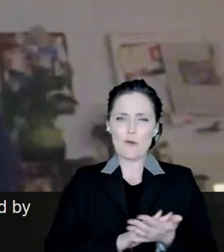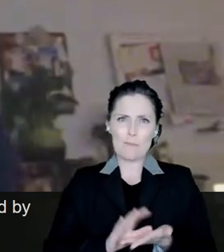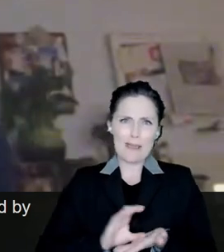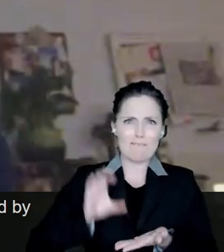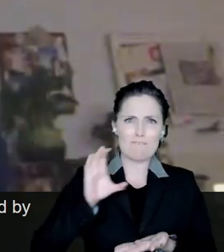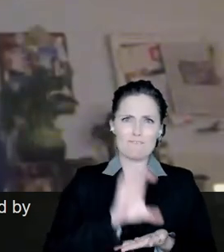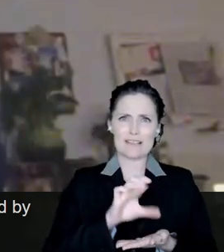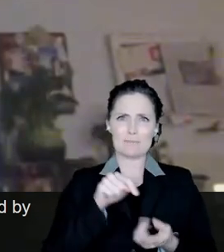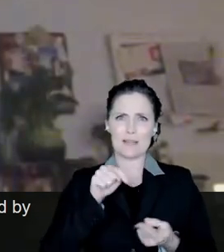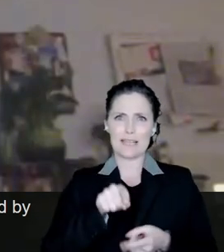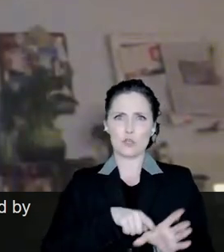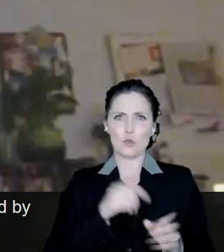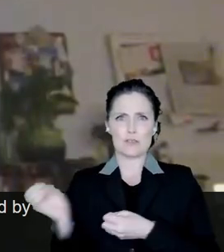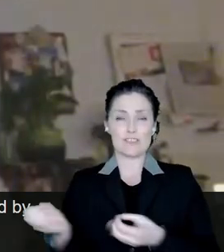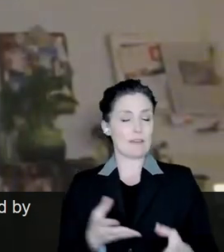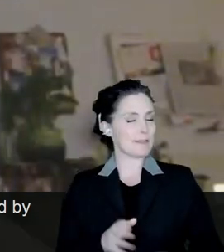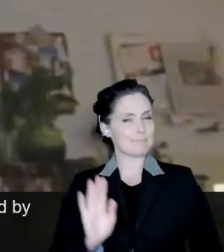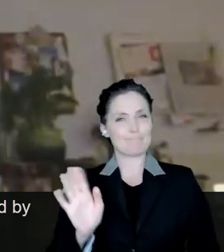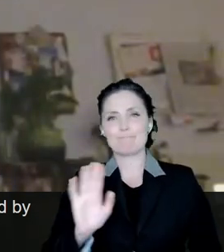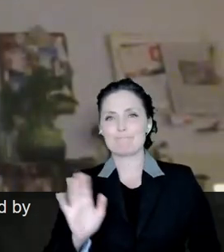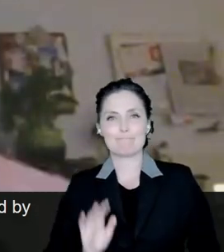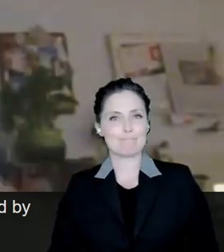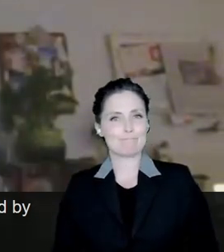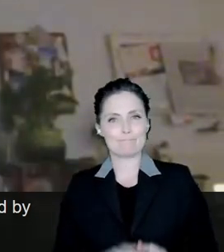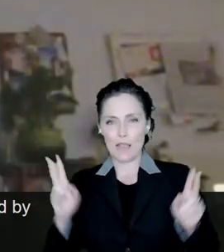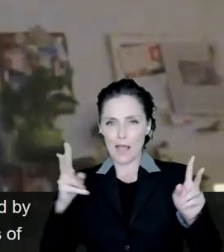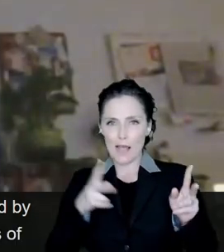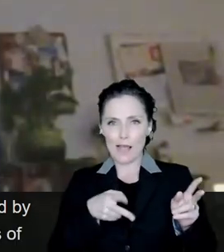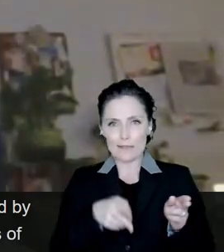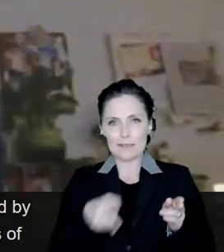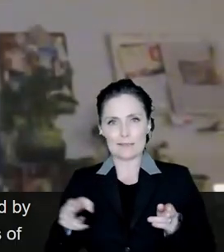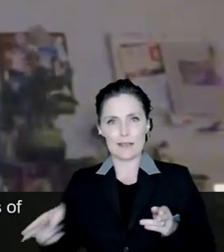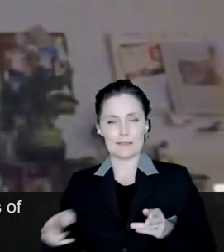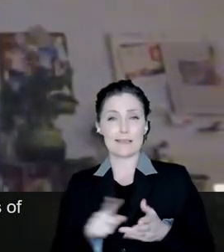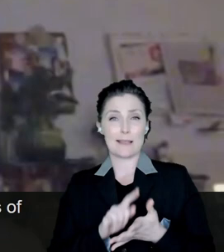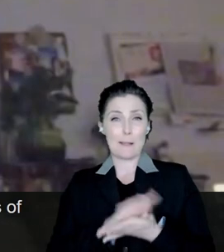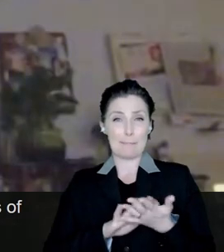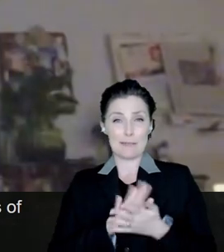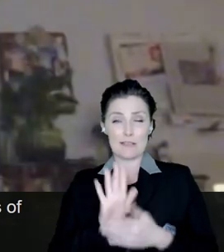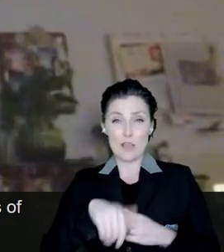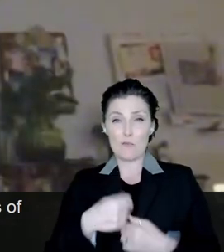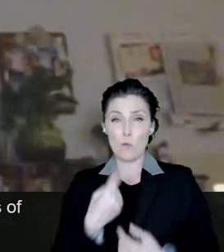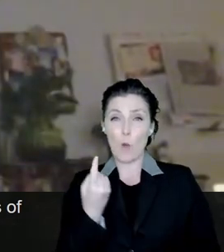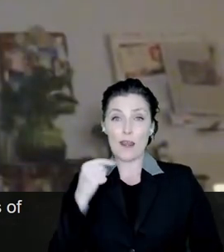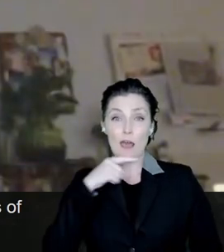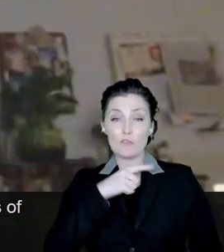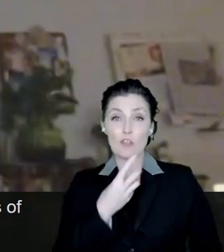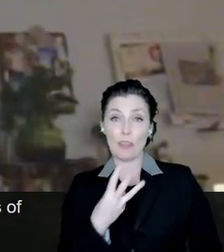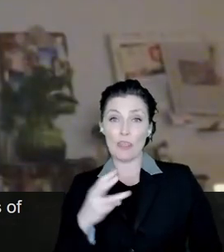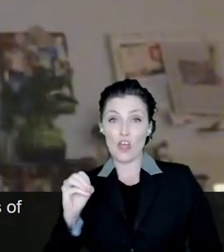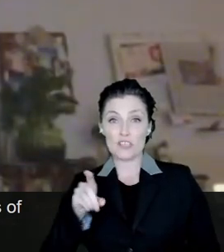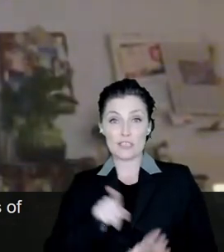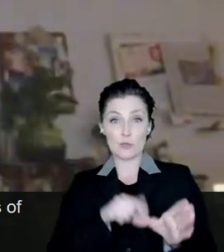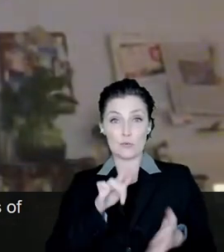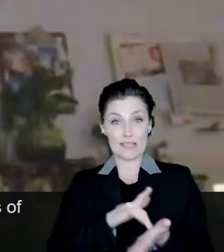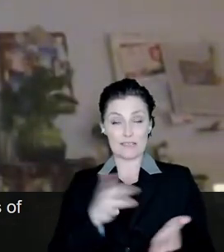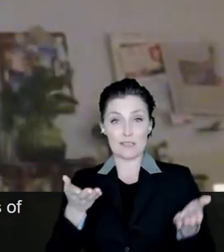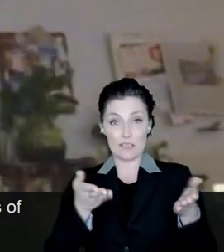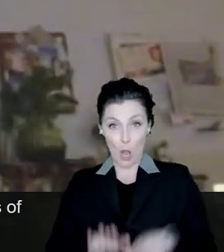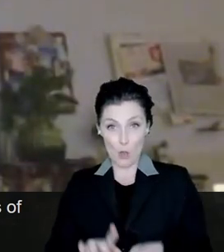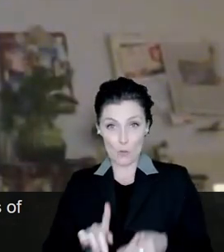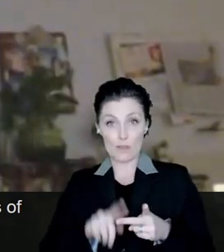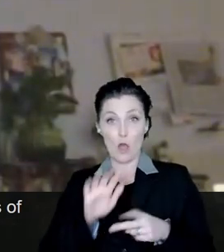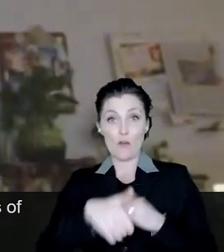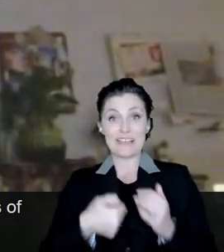instead we saw 10 years of austerity, and that's resulted in over 130 youth centres closing, over 600